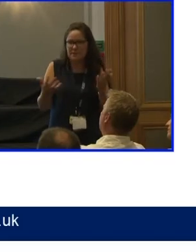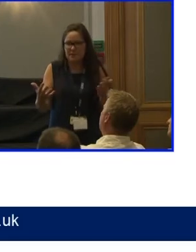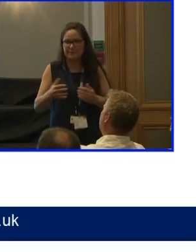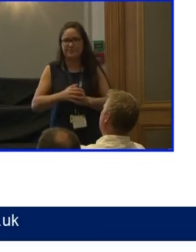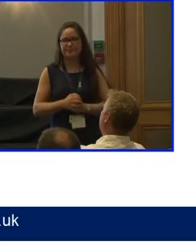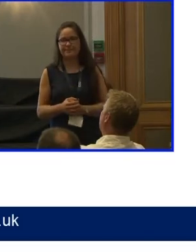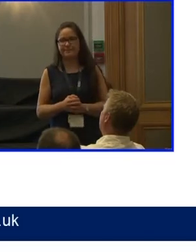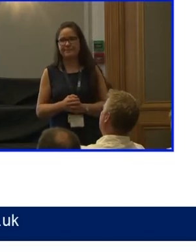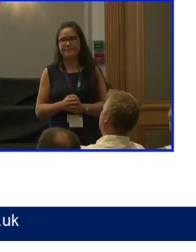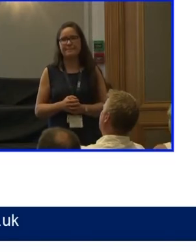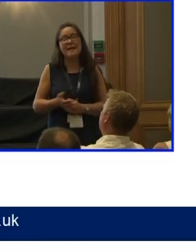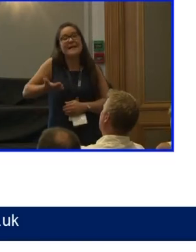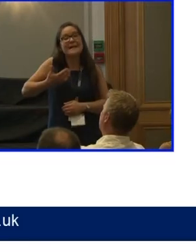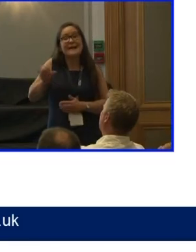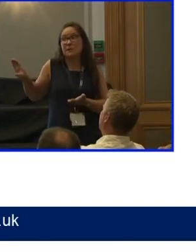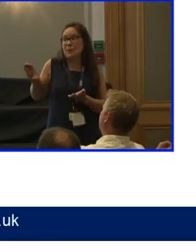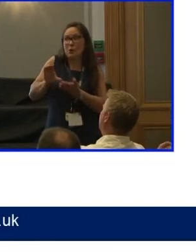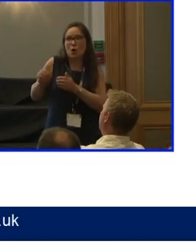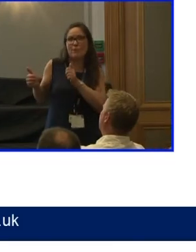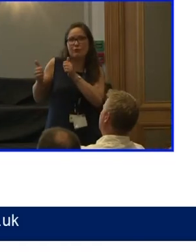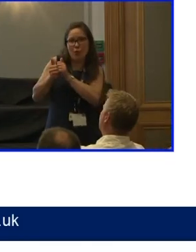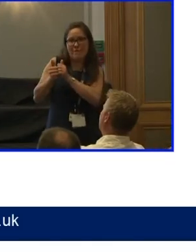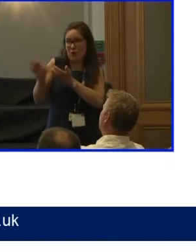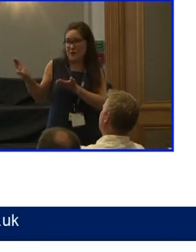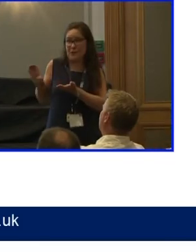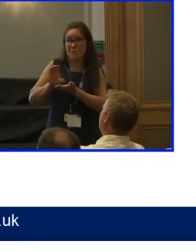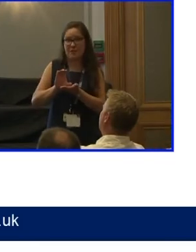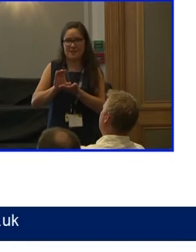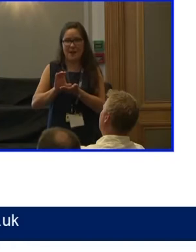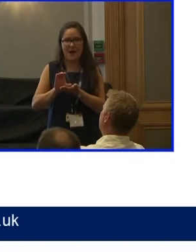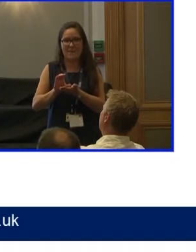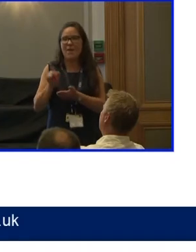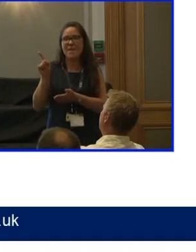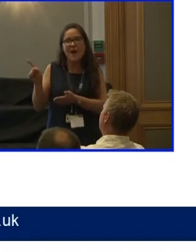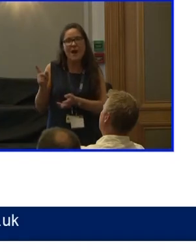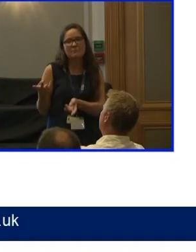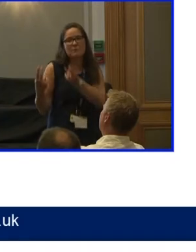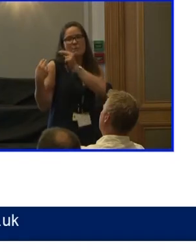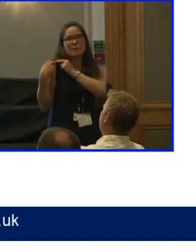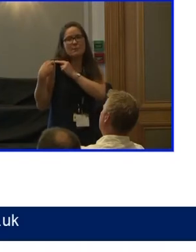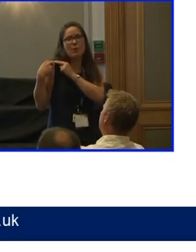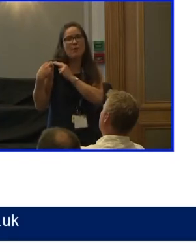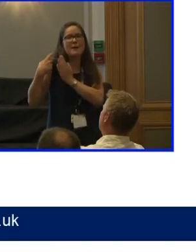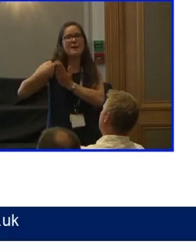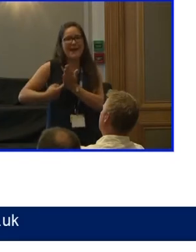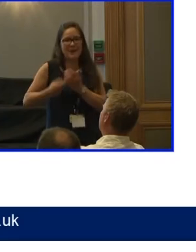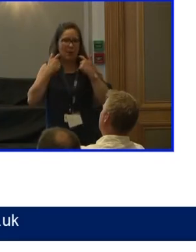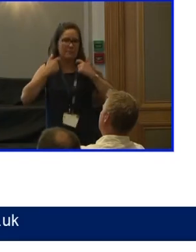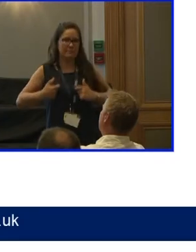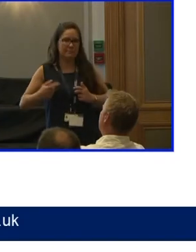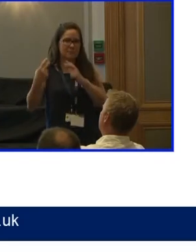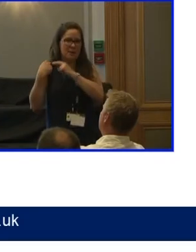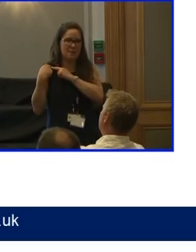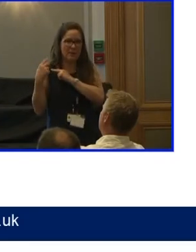Gaining sponsorship approval is important because it's the sponsor who takes a legal responsibility for a trial and also provides trial